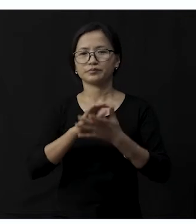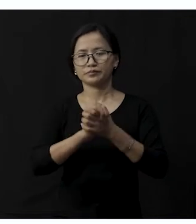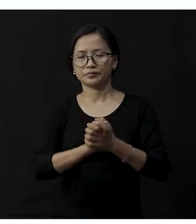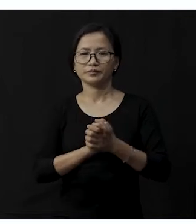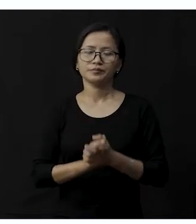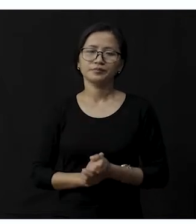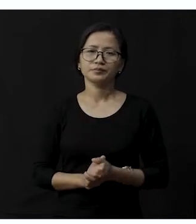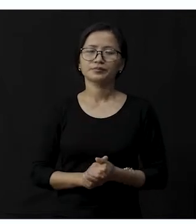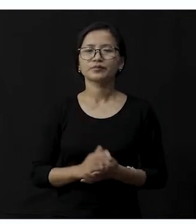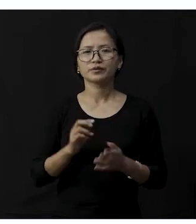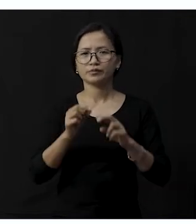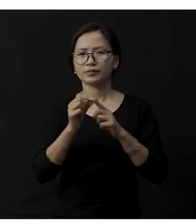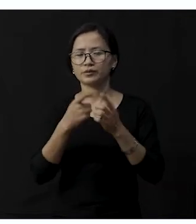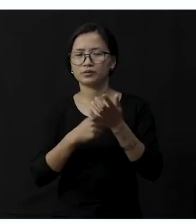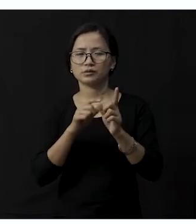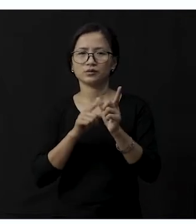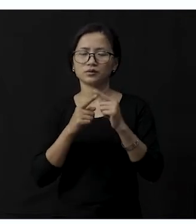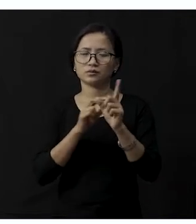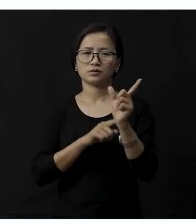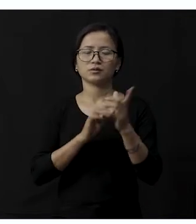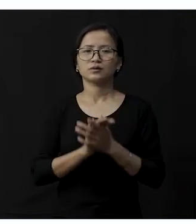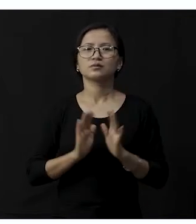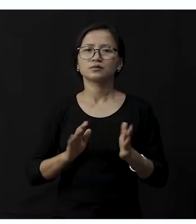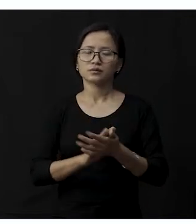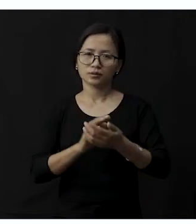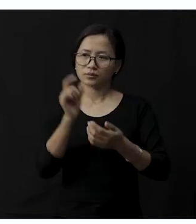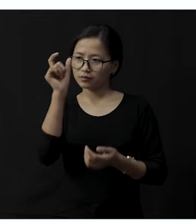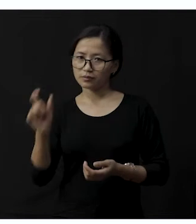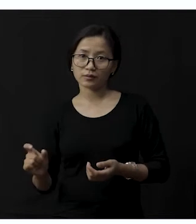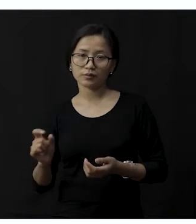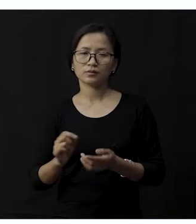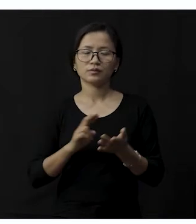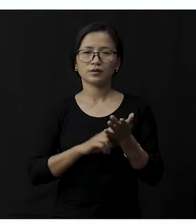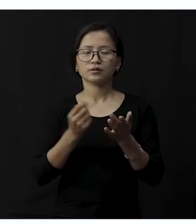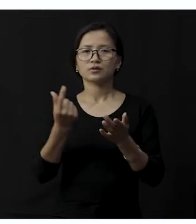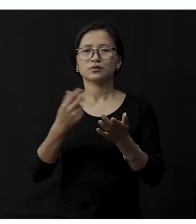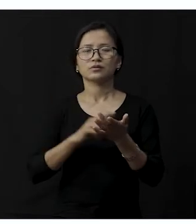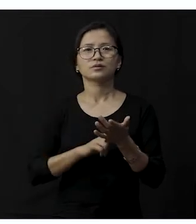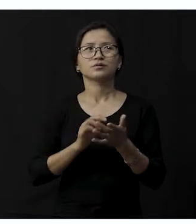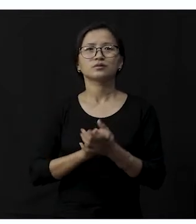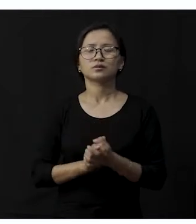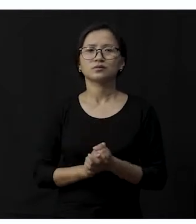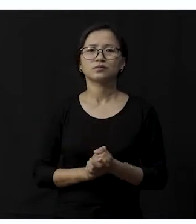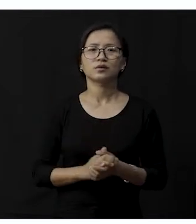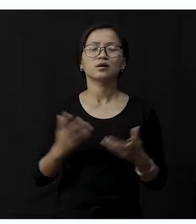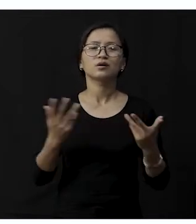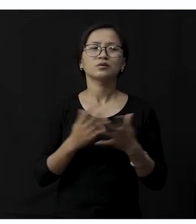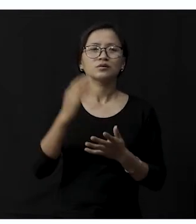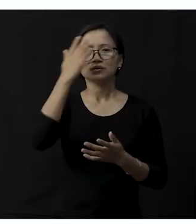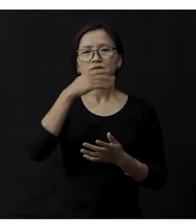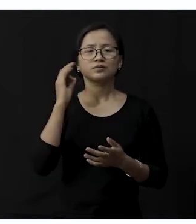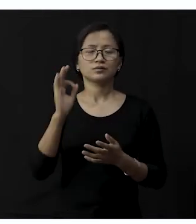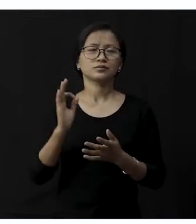name, that's a noun. And how have I defined her? Pretty or beautiful. So that's your adjective.